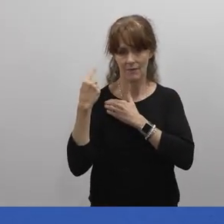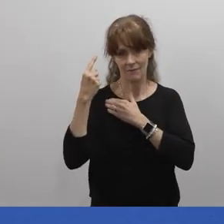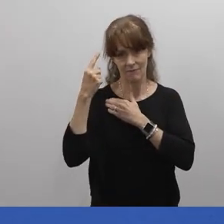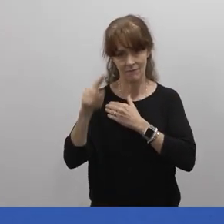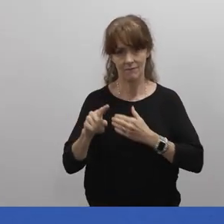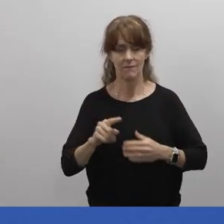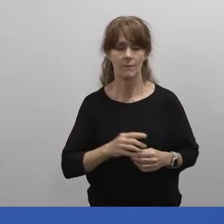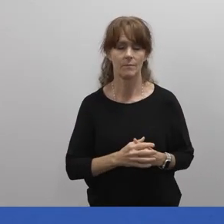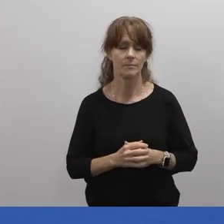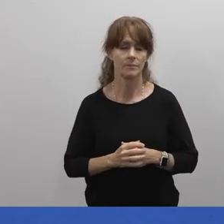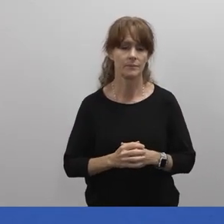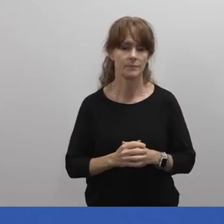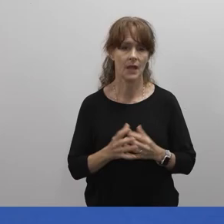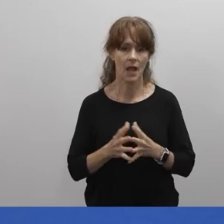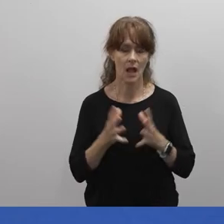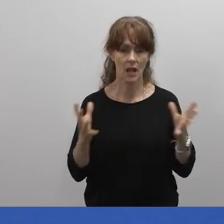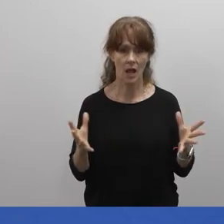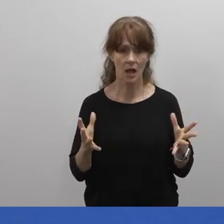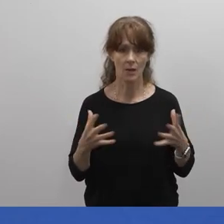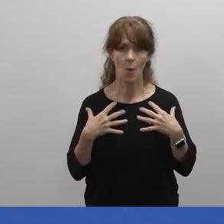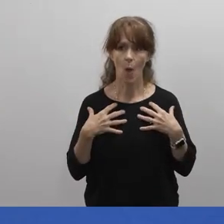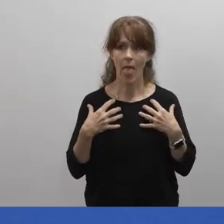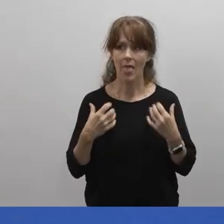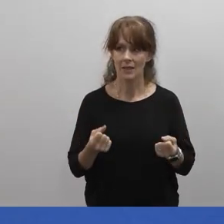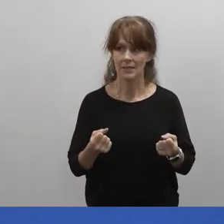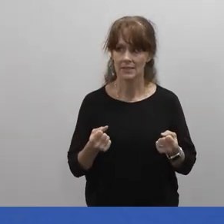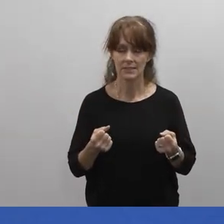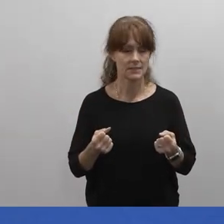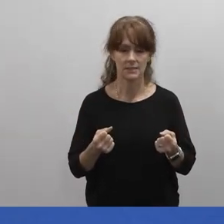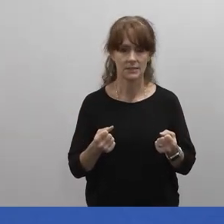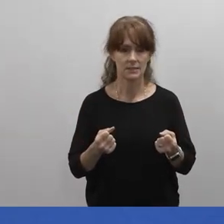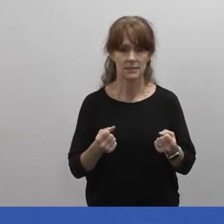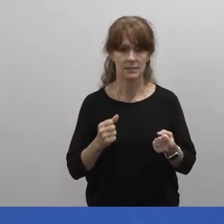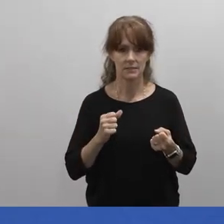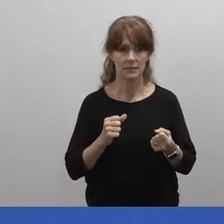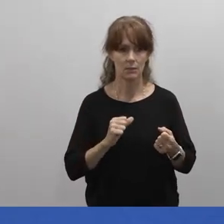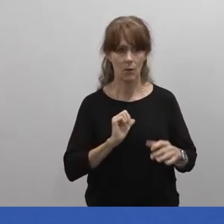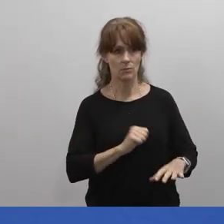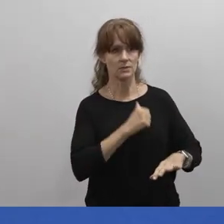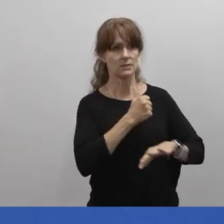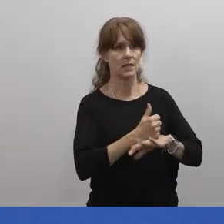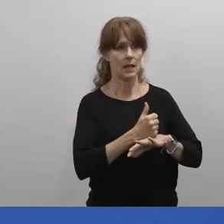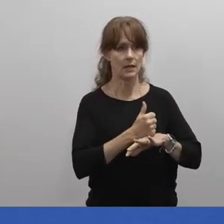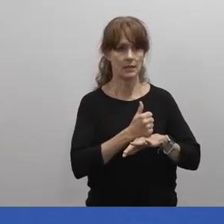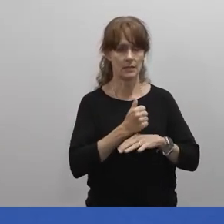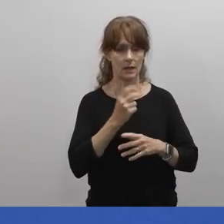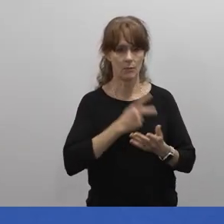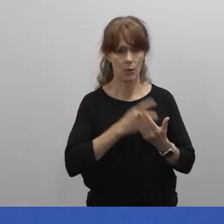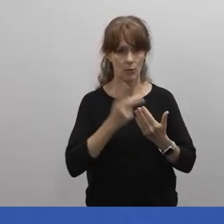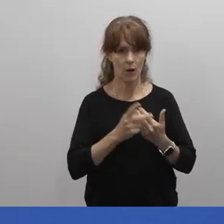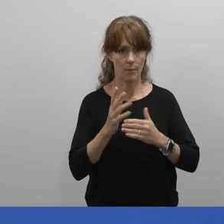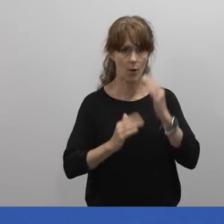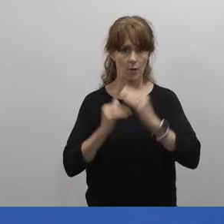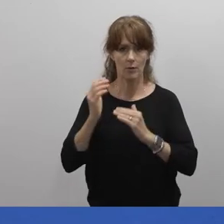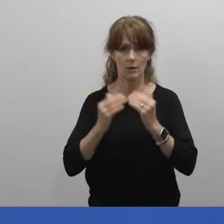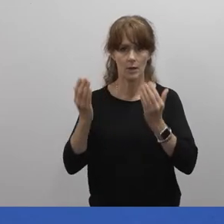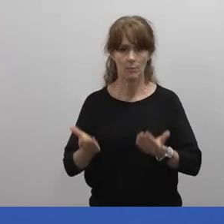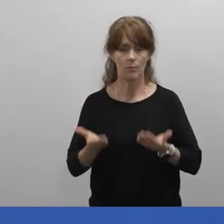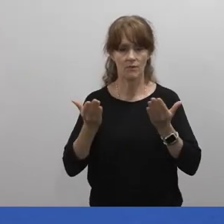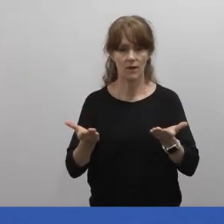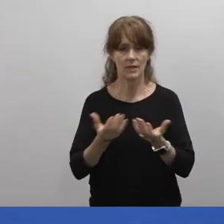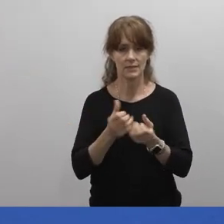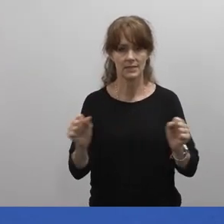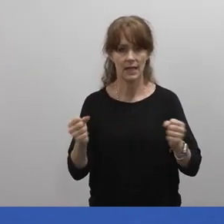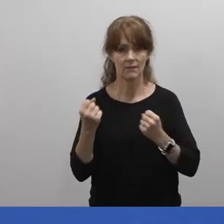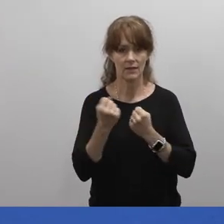know, there's a lot around wellness that we wouldn't implement a program or build a building that doesn't provide a safe